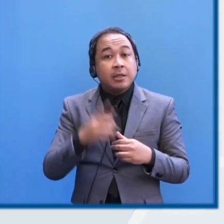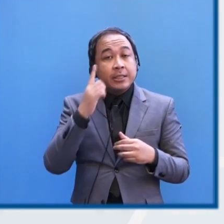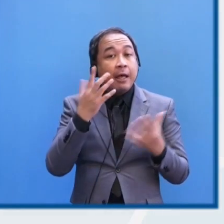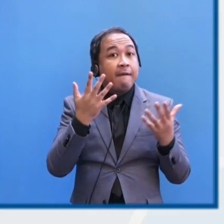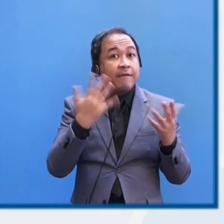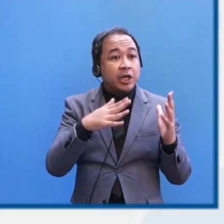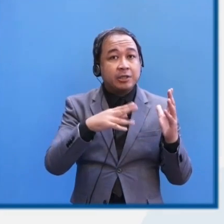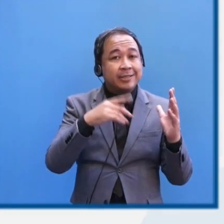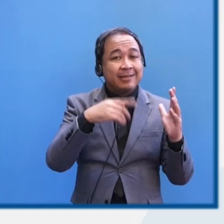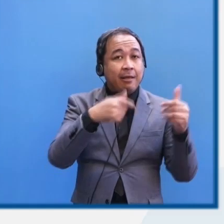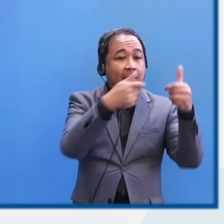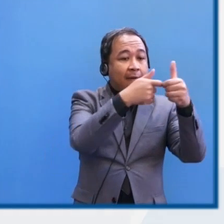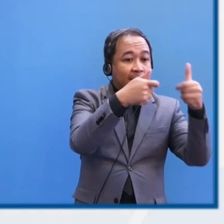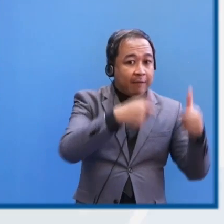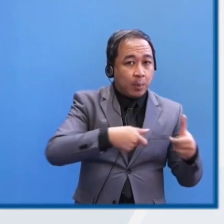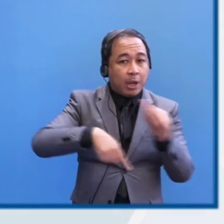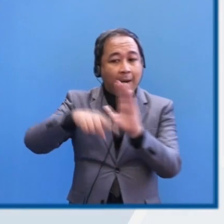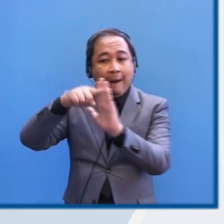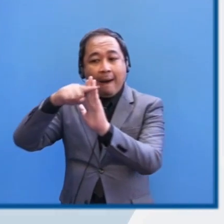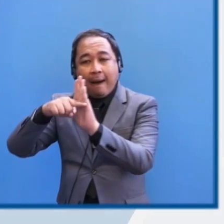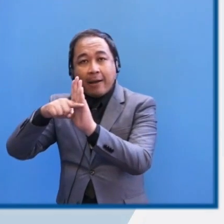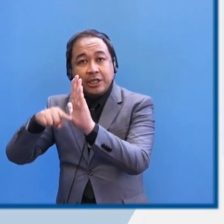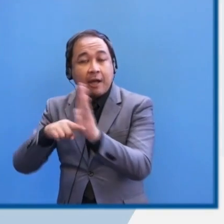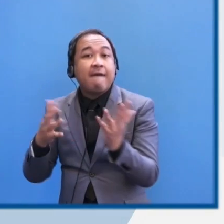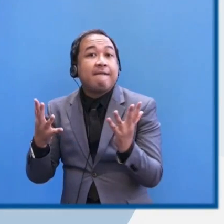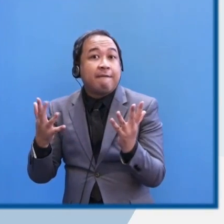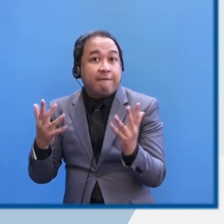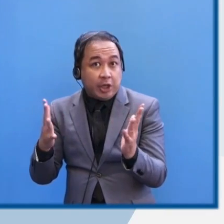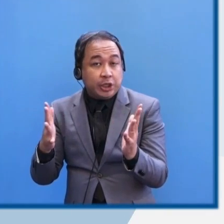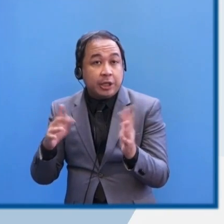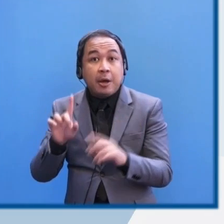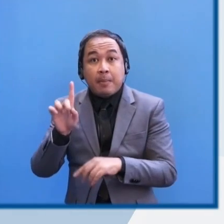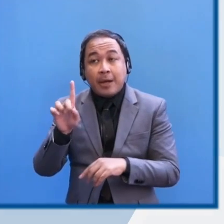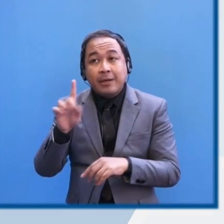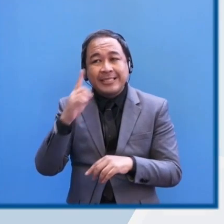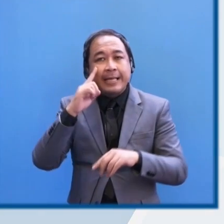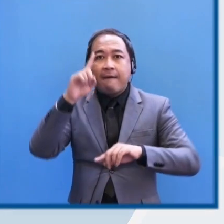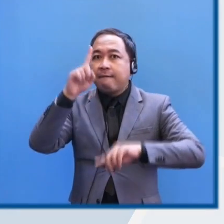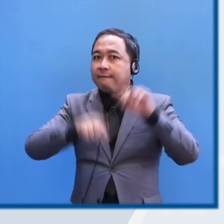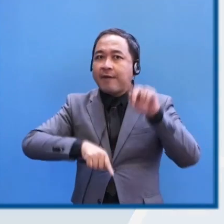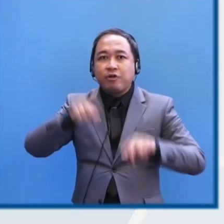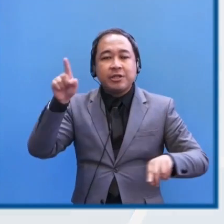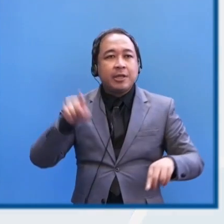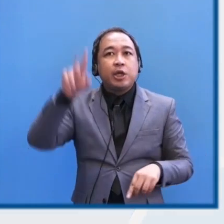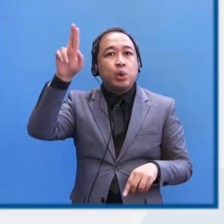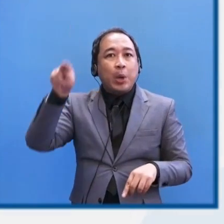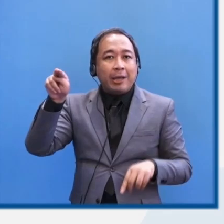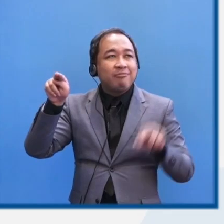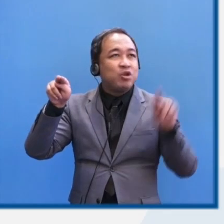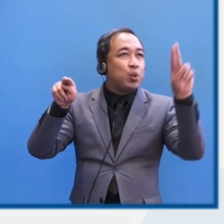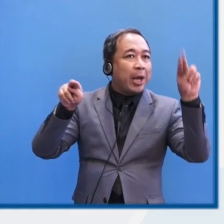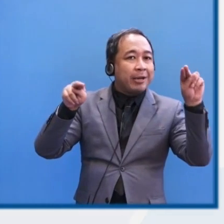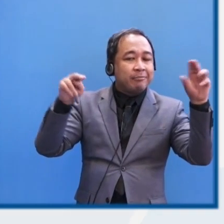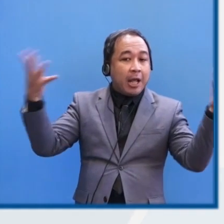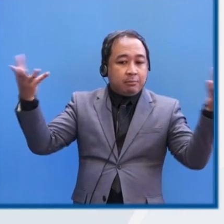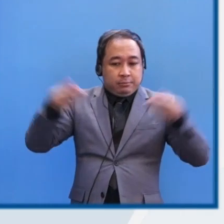the different framework, and that is actually pushed through the various UN systems, and that does create silos. But as